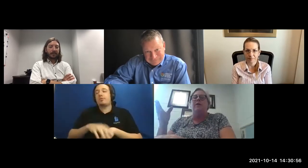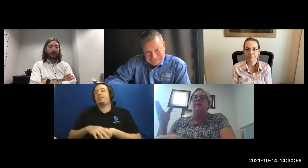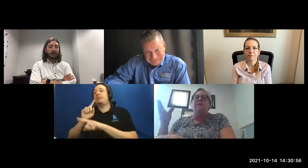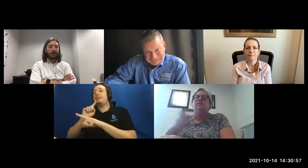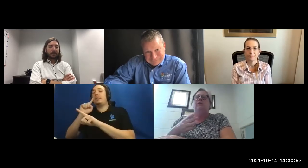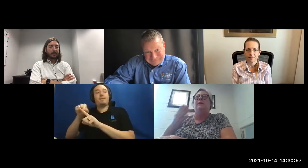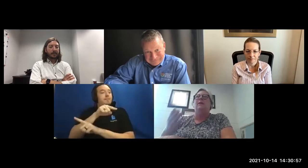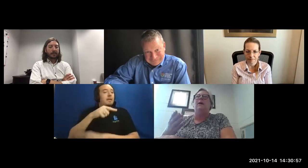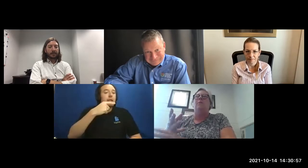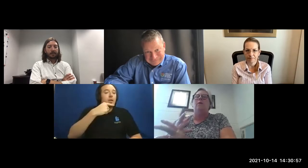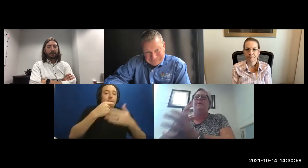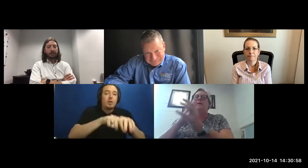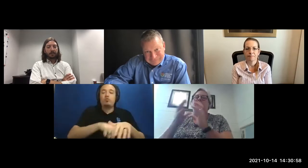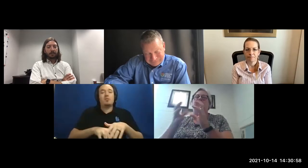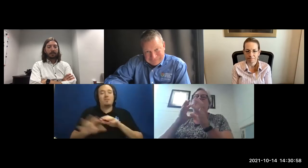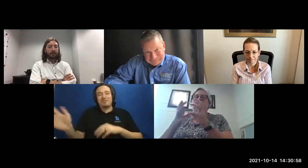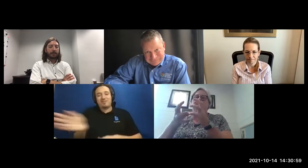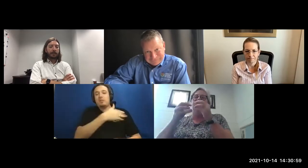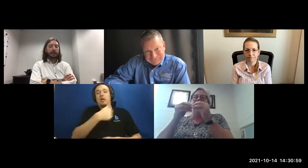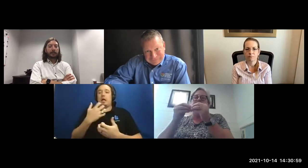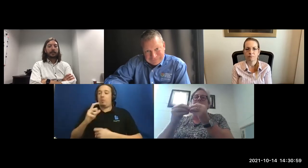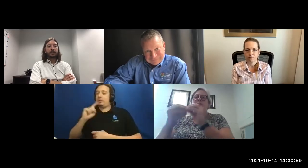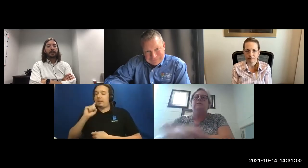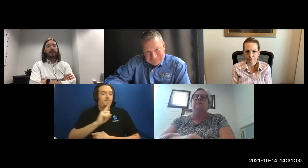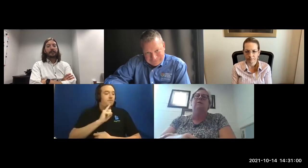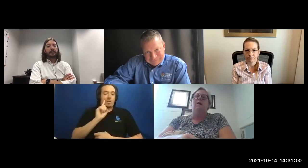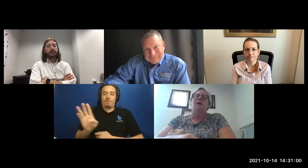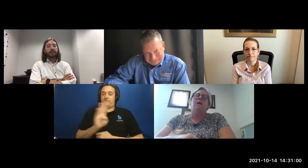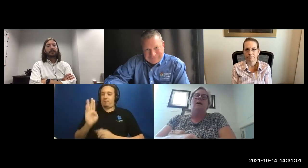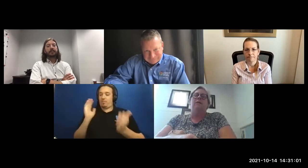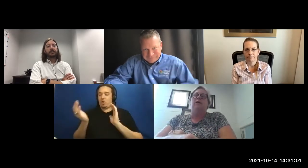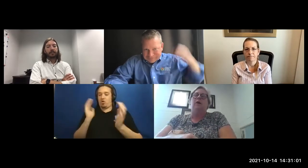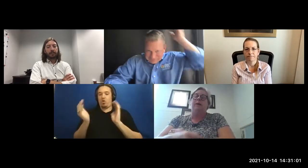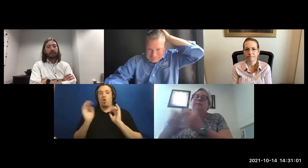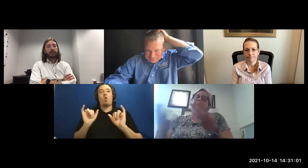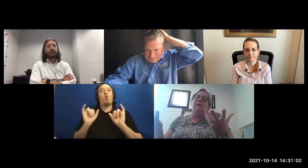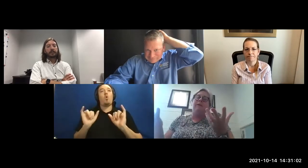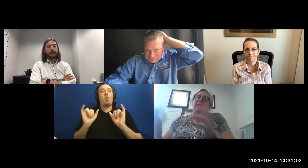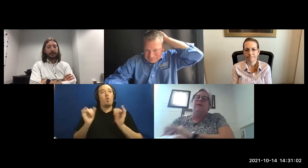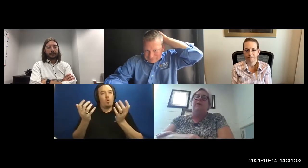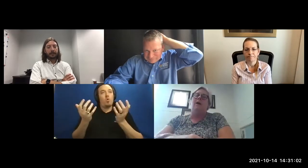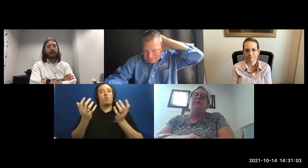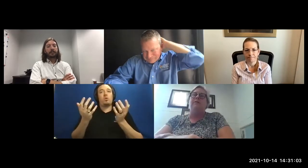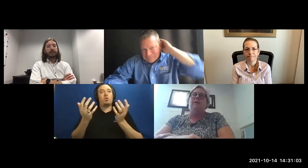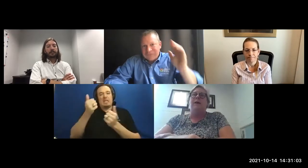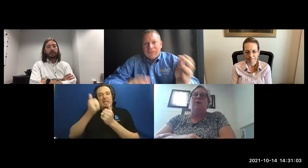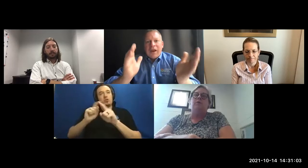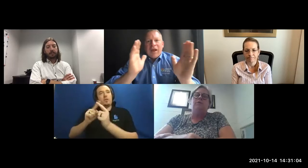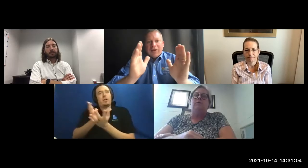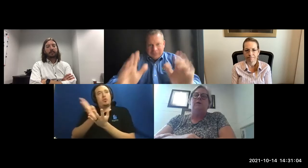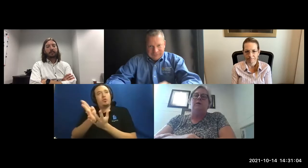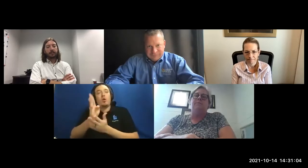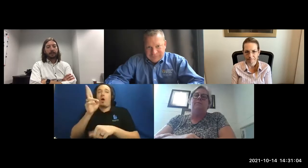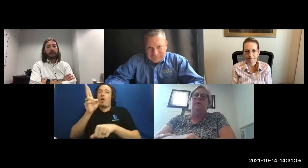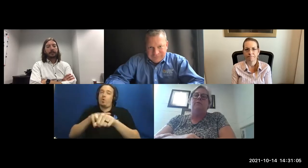to hearing mainstream. And I want that deaf to deaf comparison, in every area, obviously